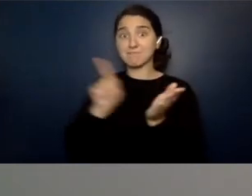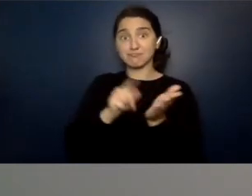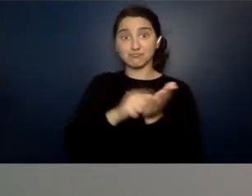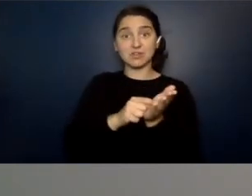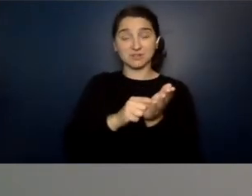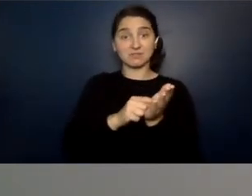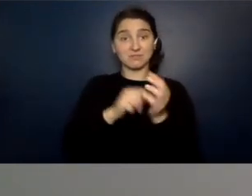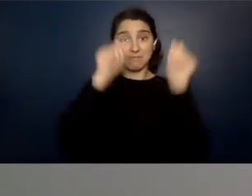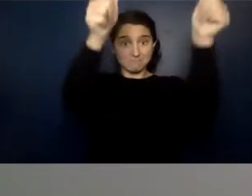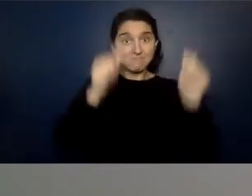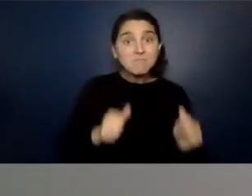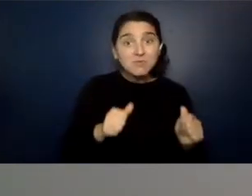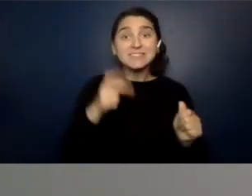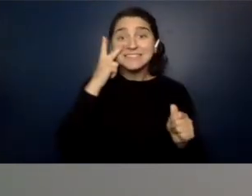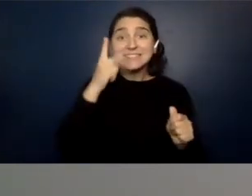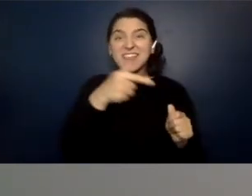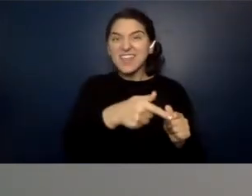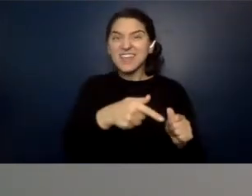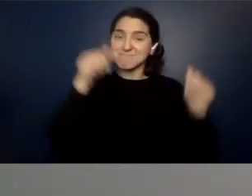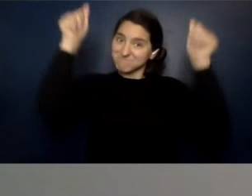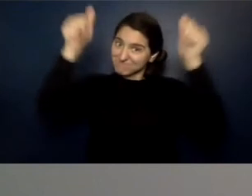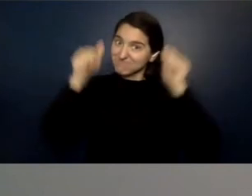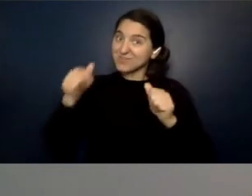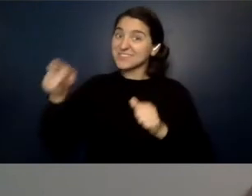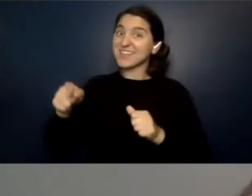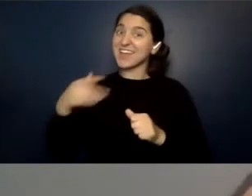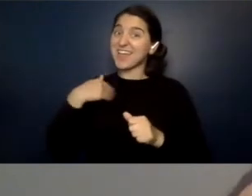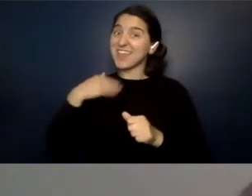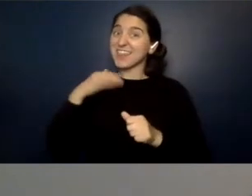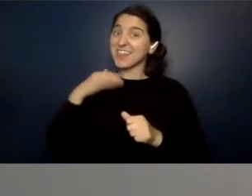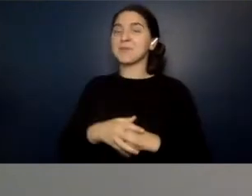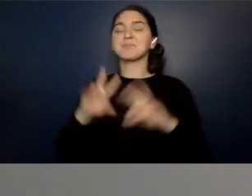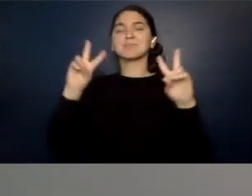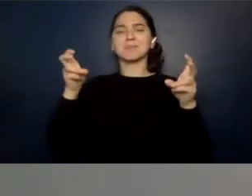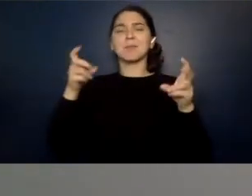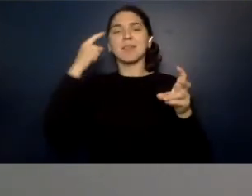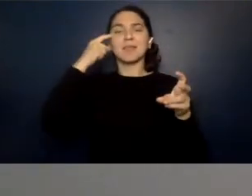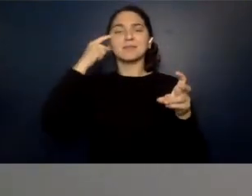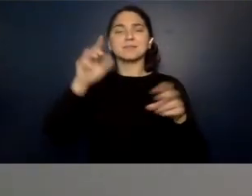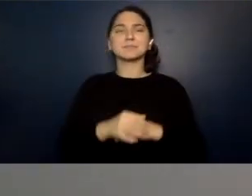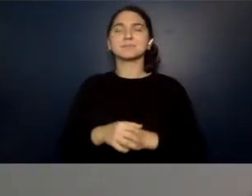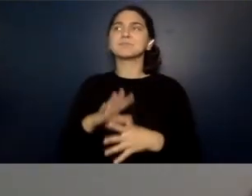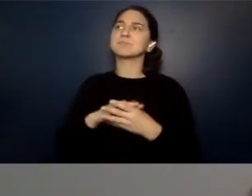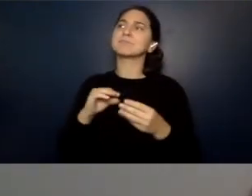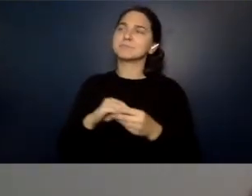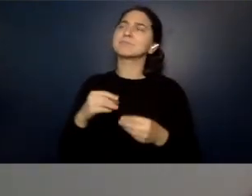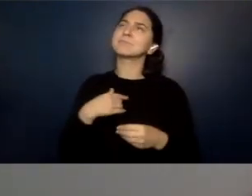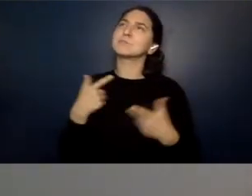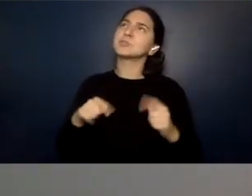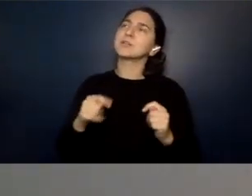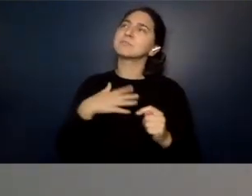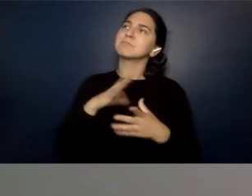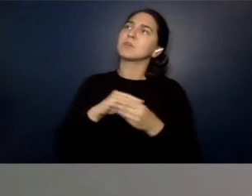with Asian communities during the enslavement for the railroads and during the internment camps that we